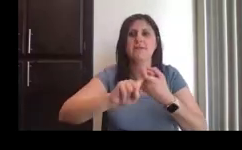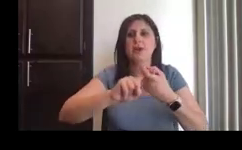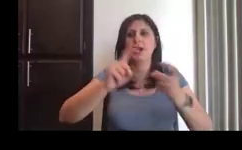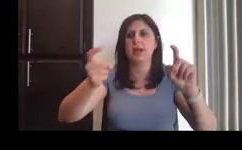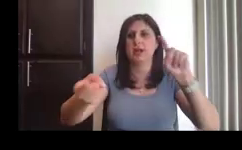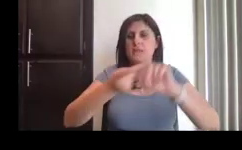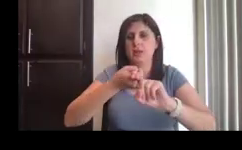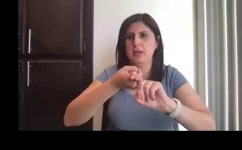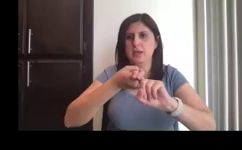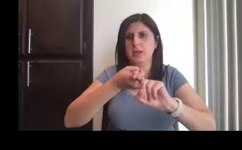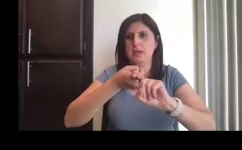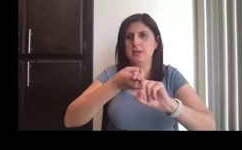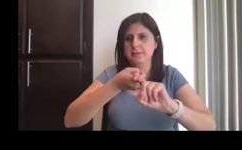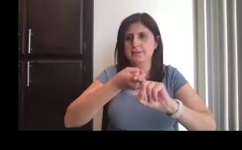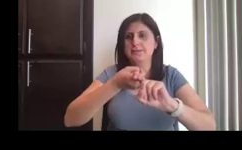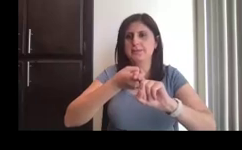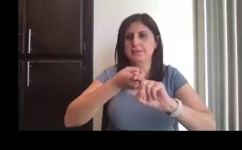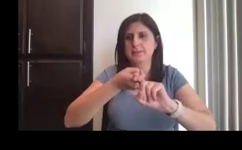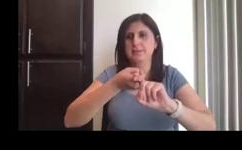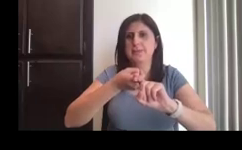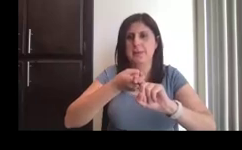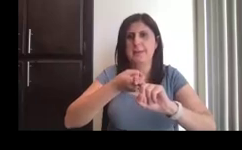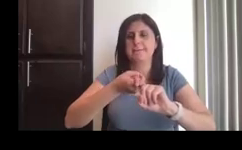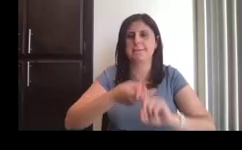Girl, friend.